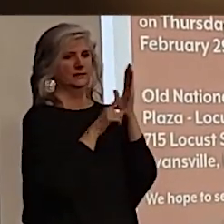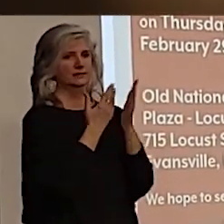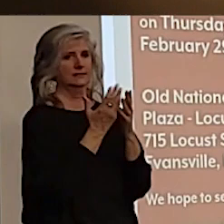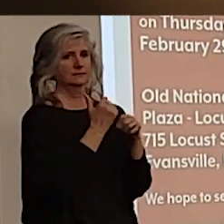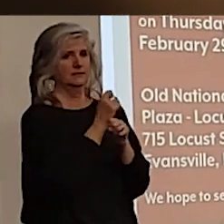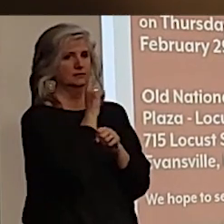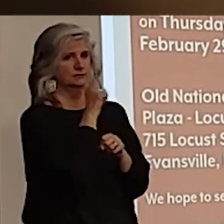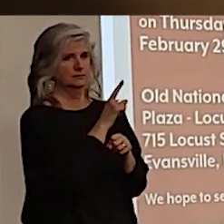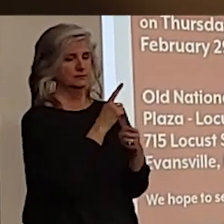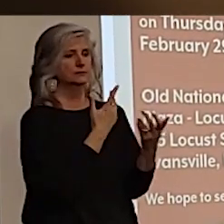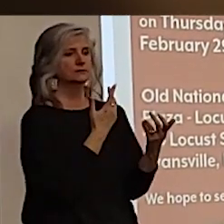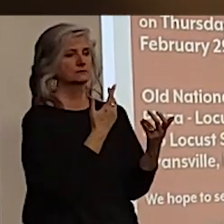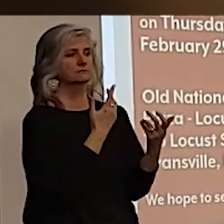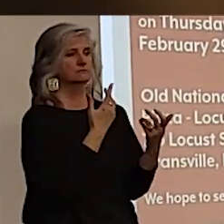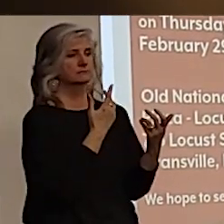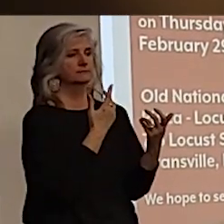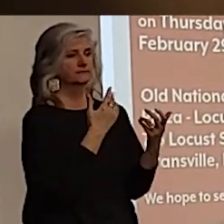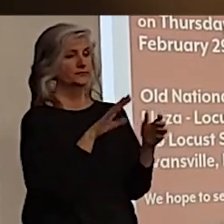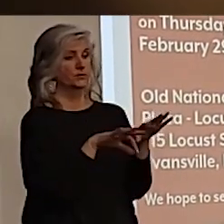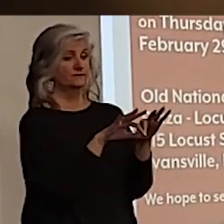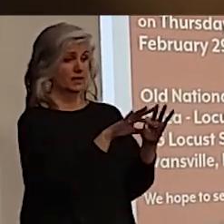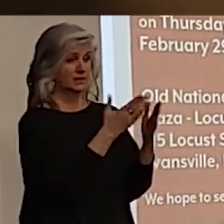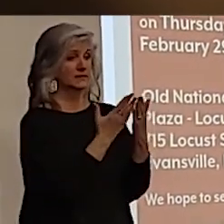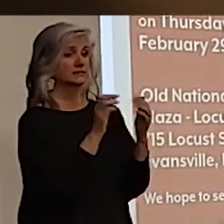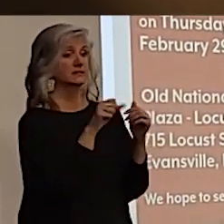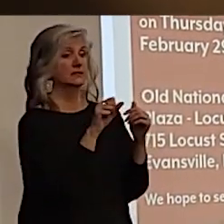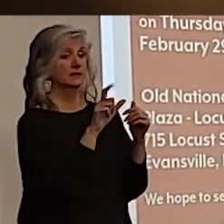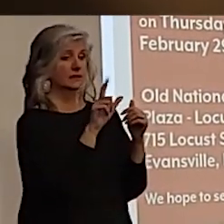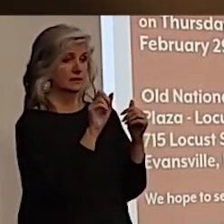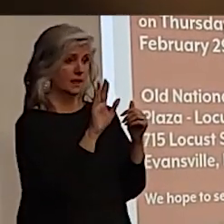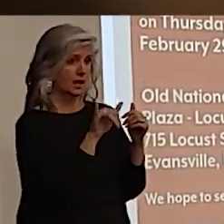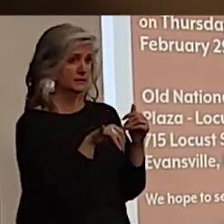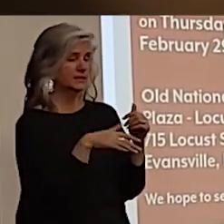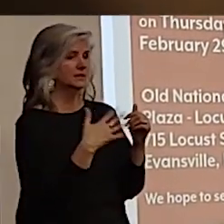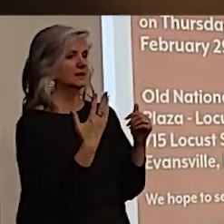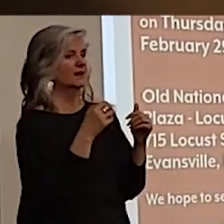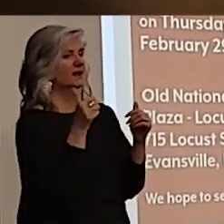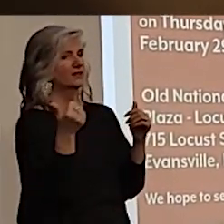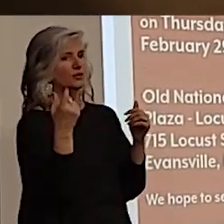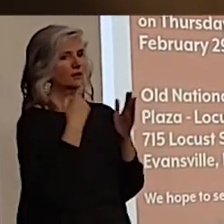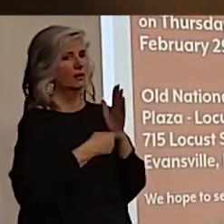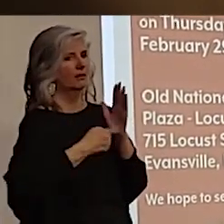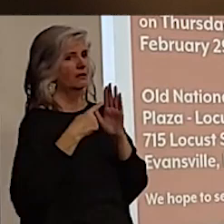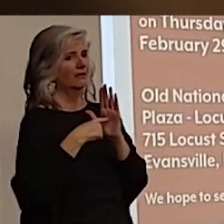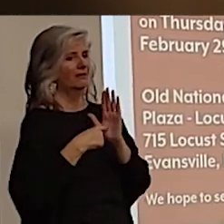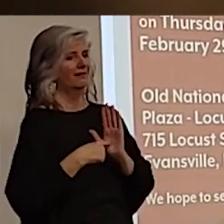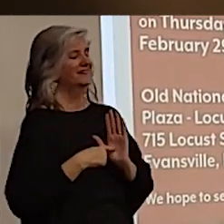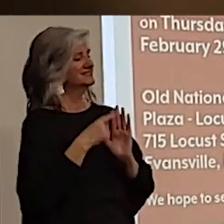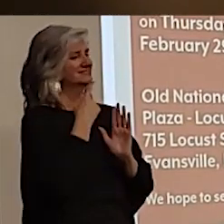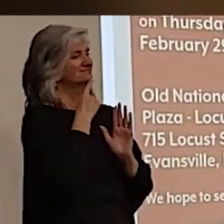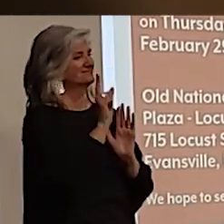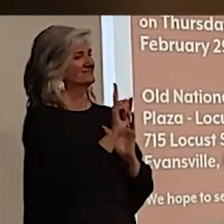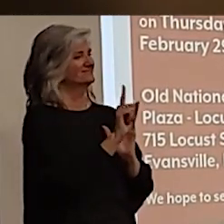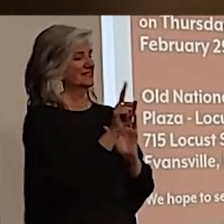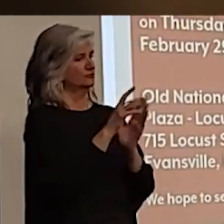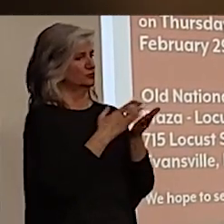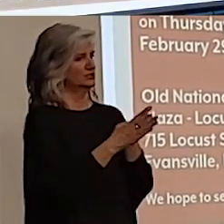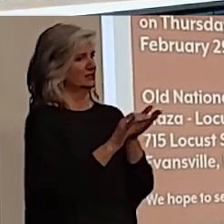make sure. And if we find things like lobbying or other inappropriate costs, we call them out and we say, you got to reject